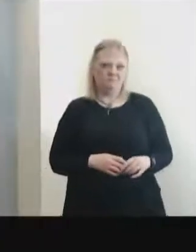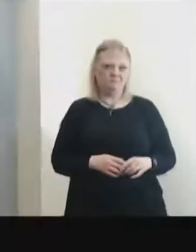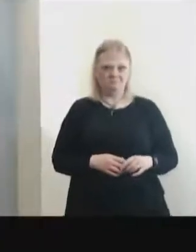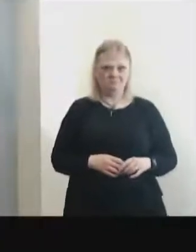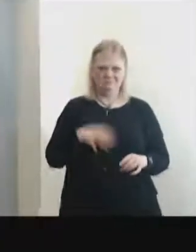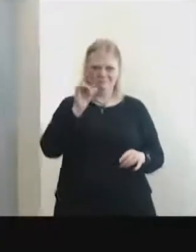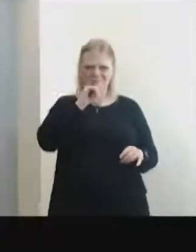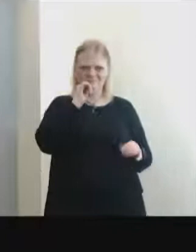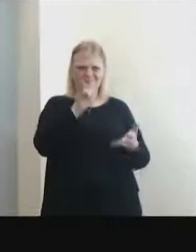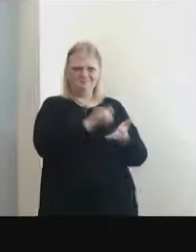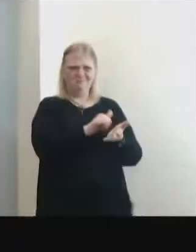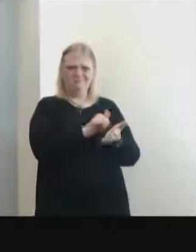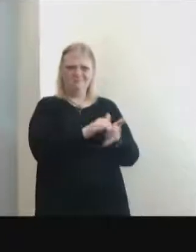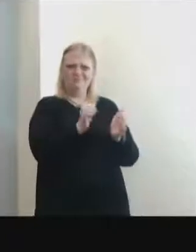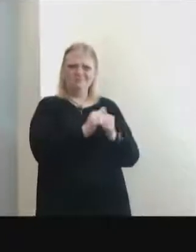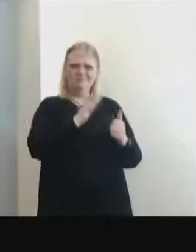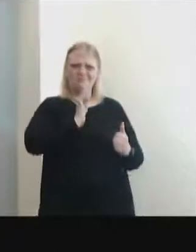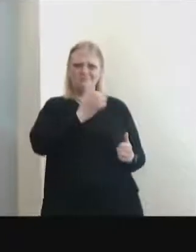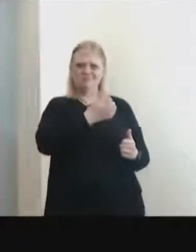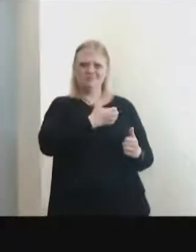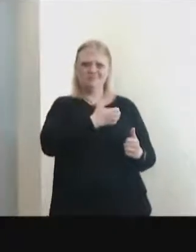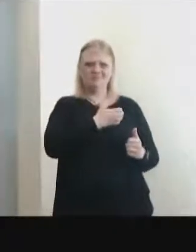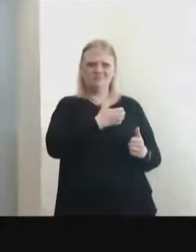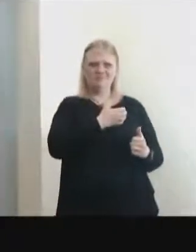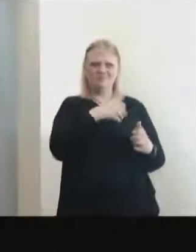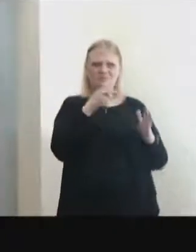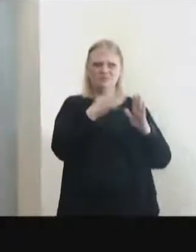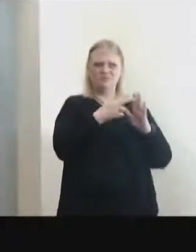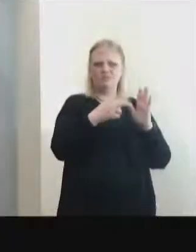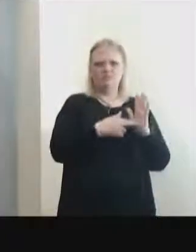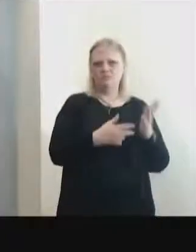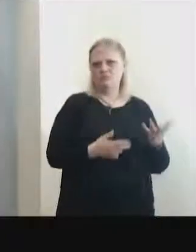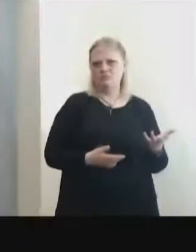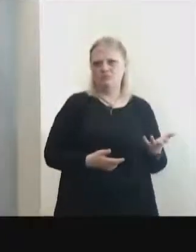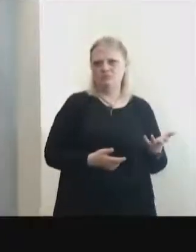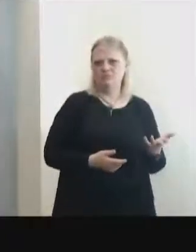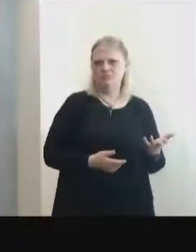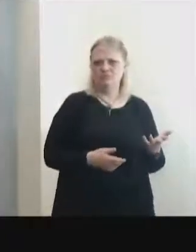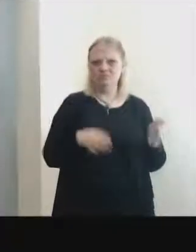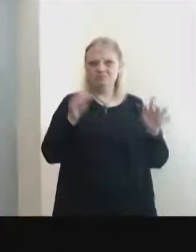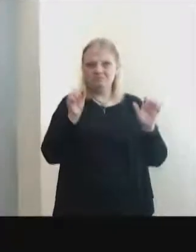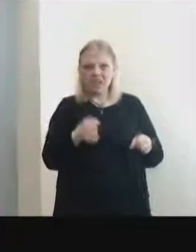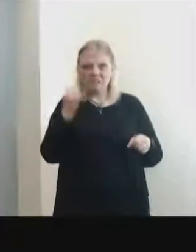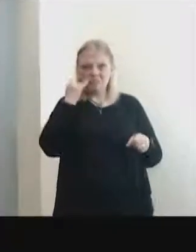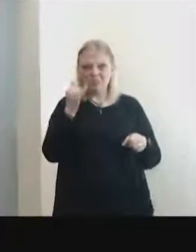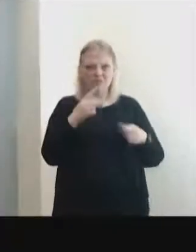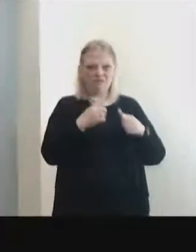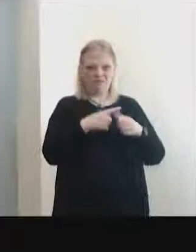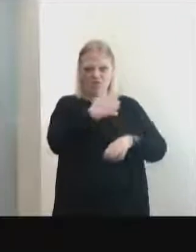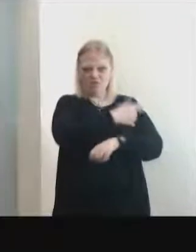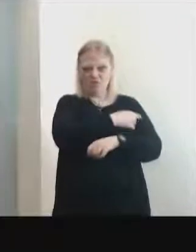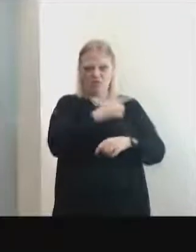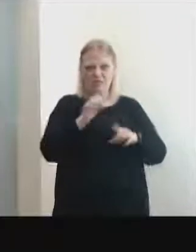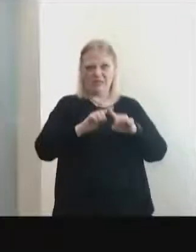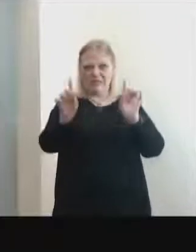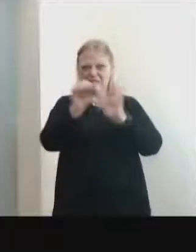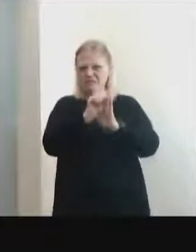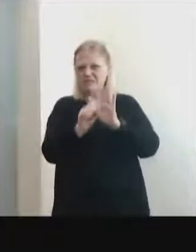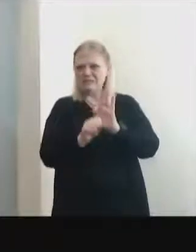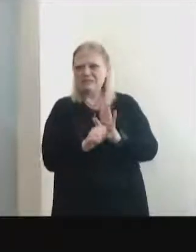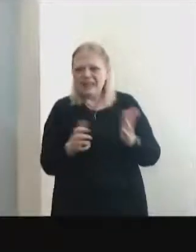that wouldn't be possible so much with our prior registrants. It would be, I guess, possible if someone got a first dose elsewhere, like in a different